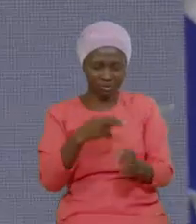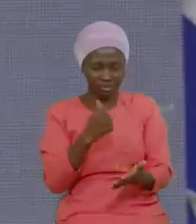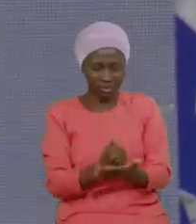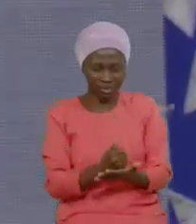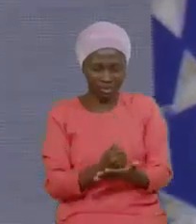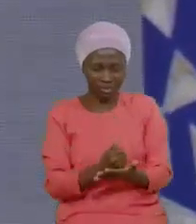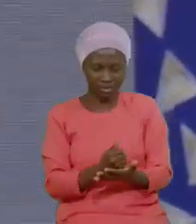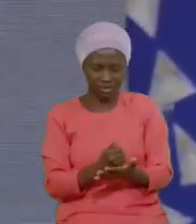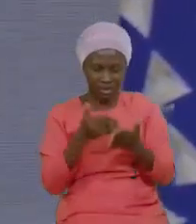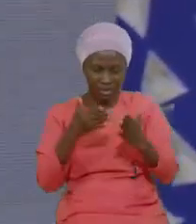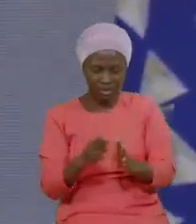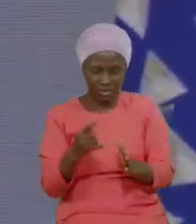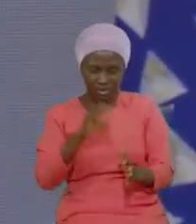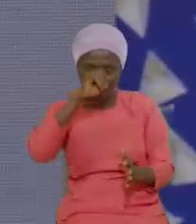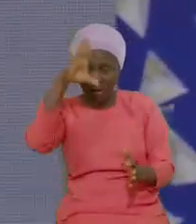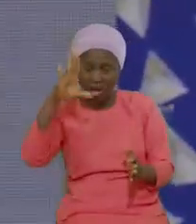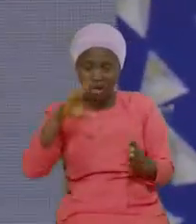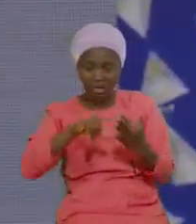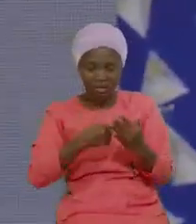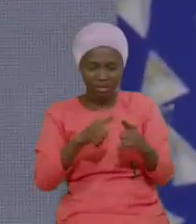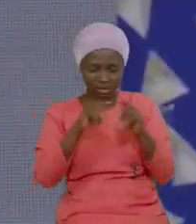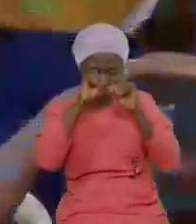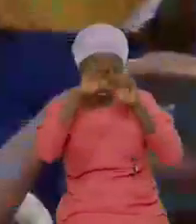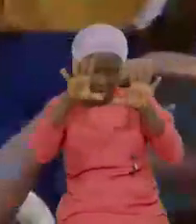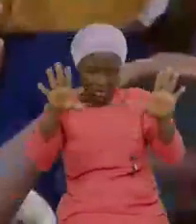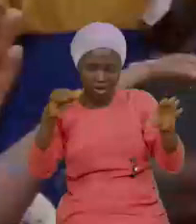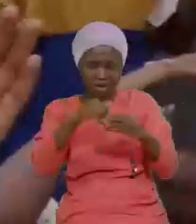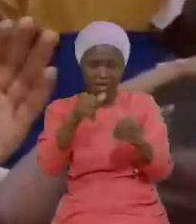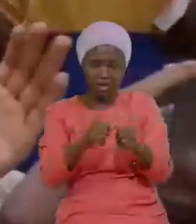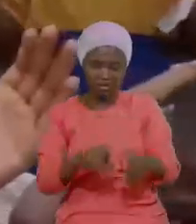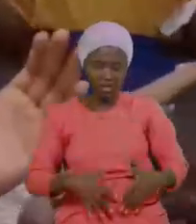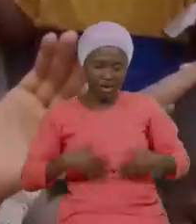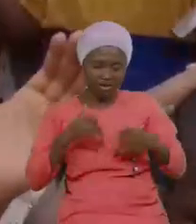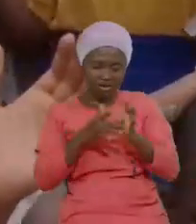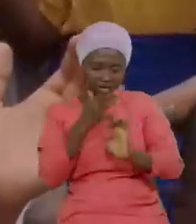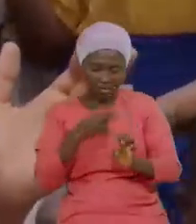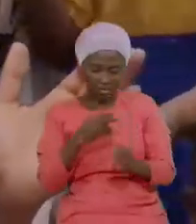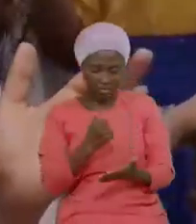Let the light begin to shine in every life.